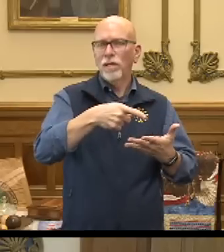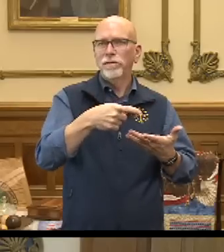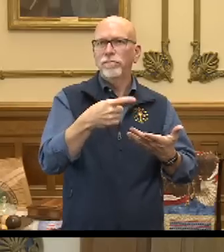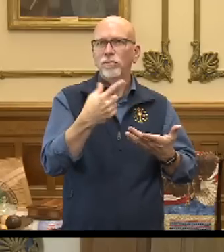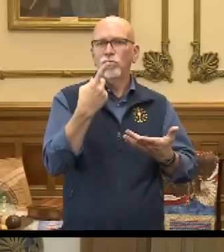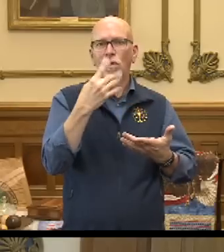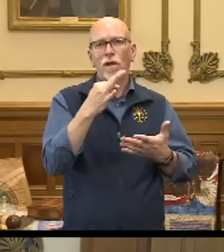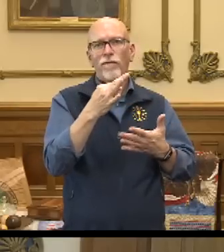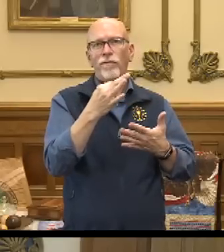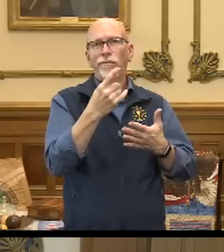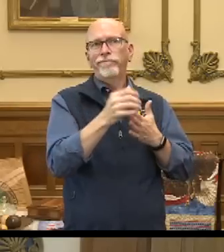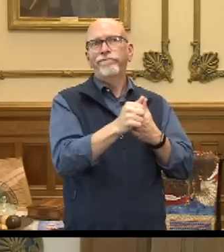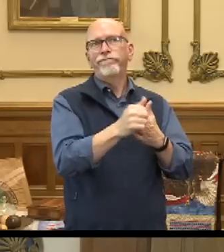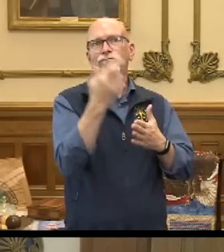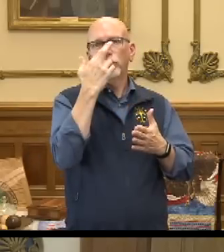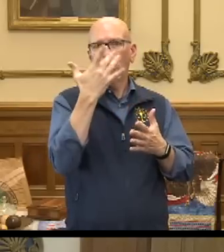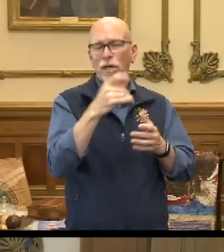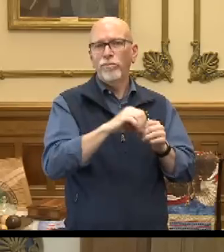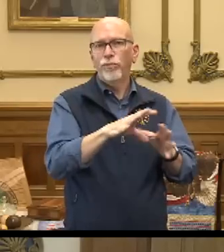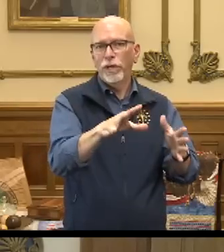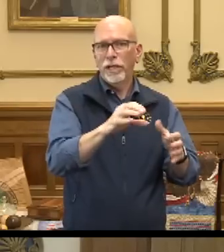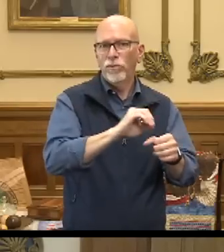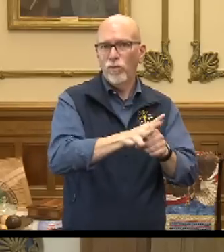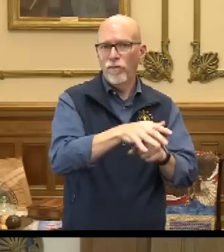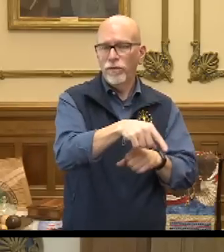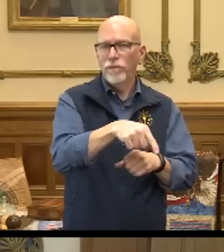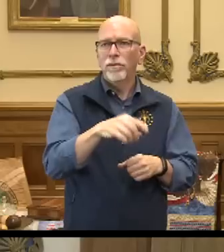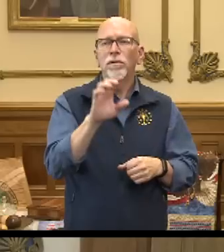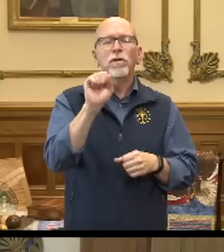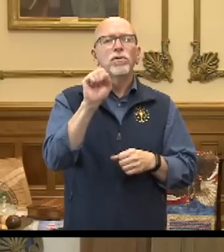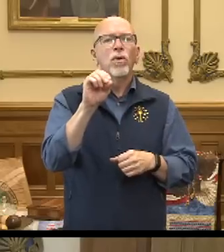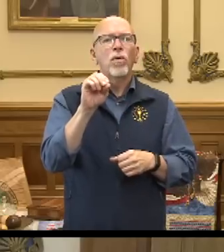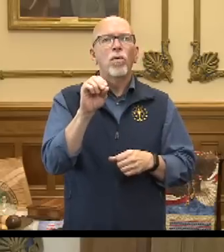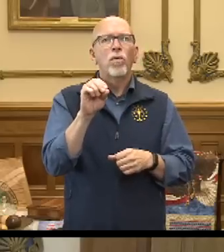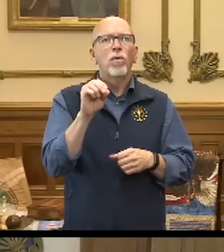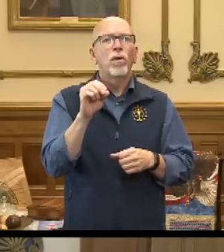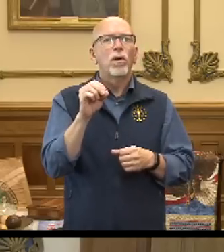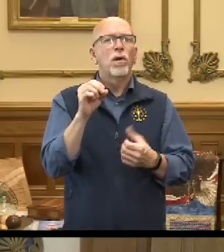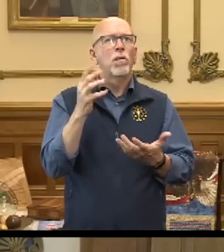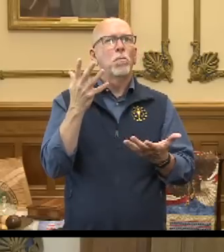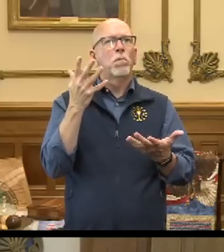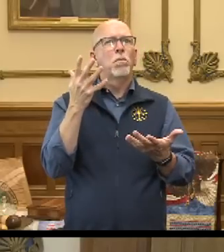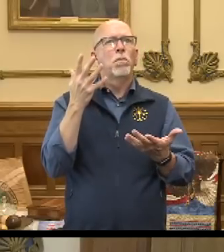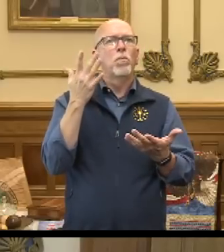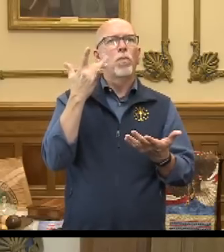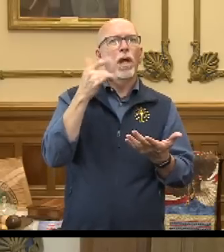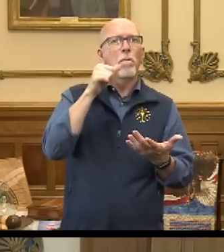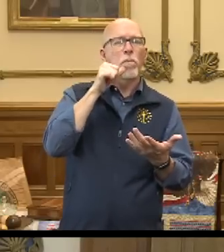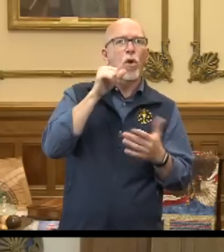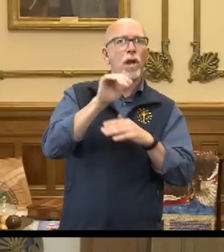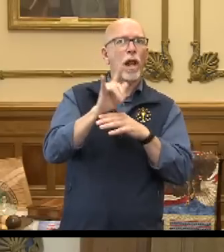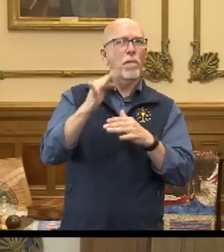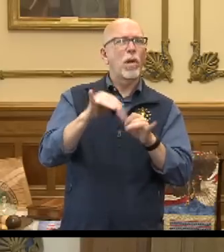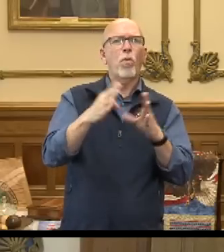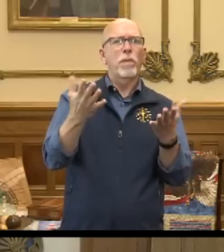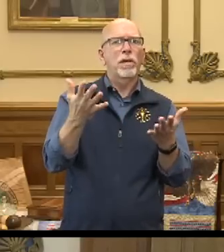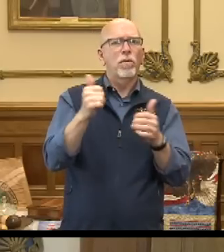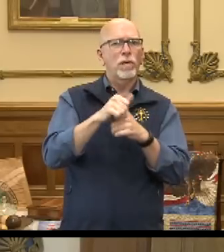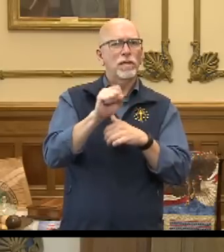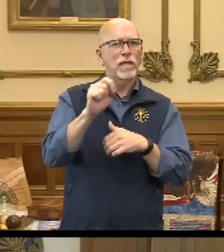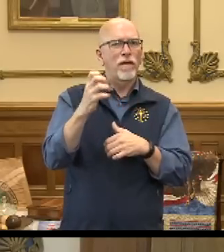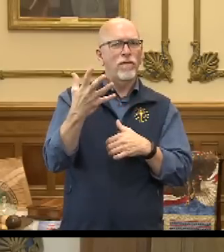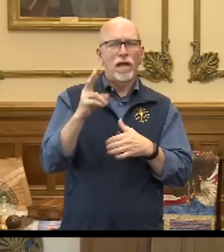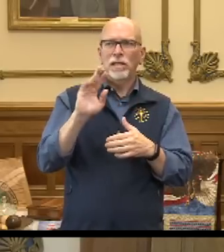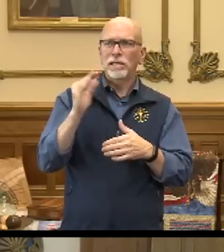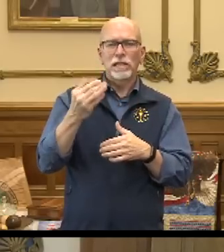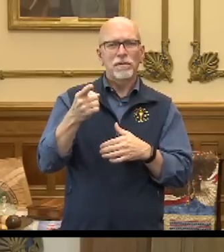a primary means of spreading coronavirus. So I guess why open bars and nightclubs now then with stage 5? Doesn't